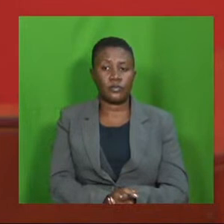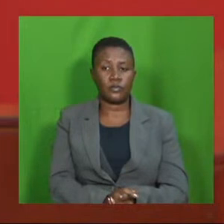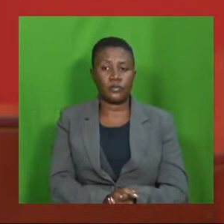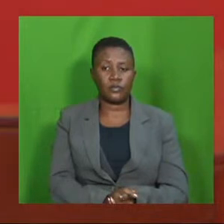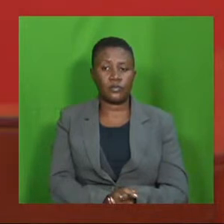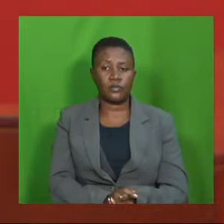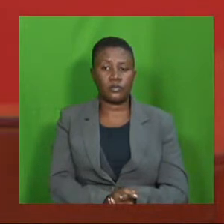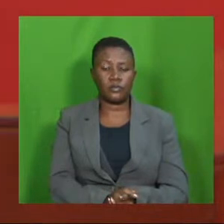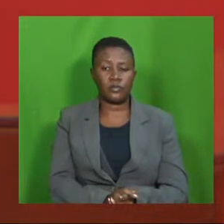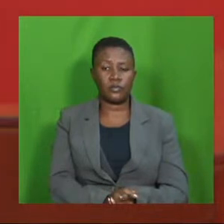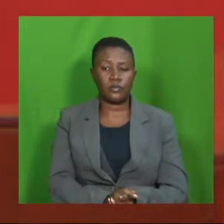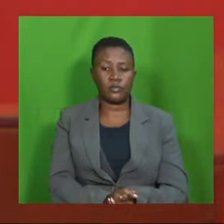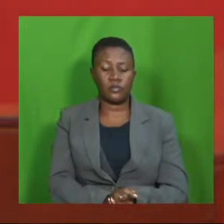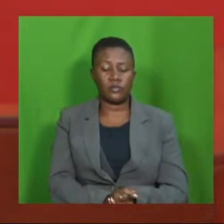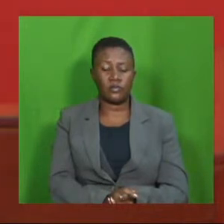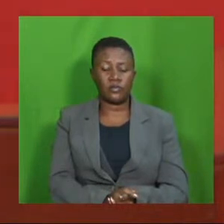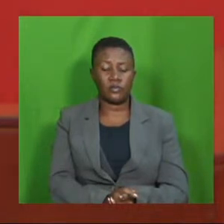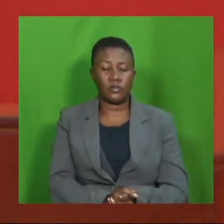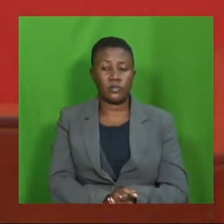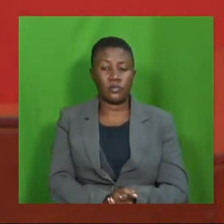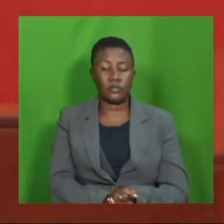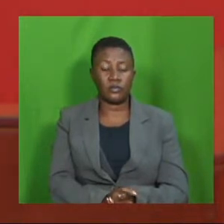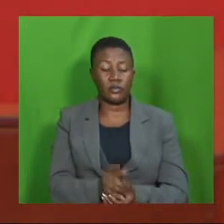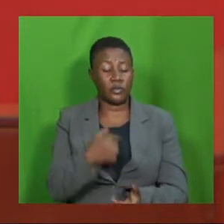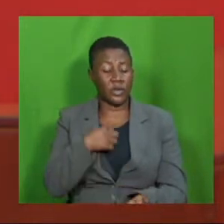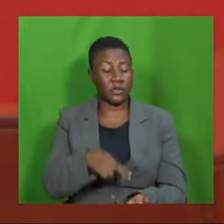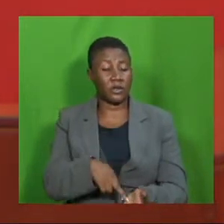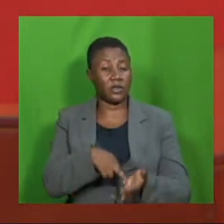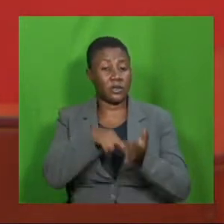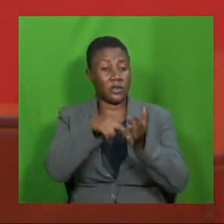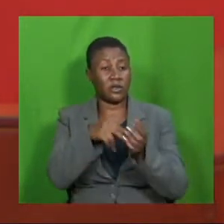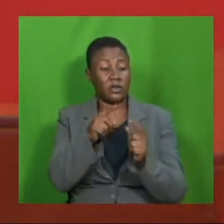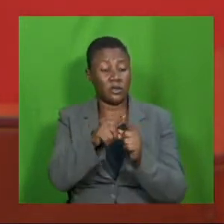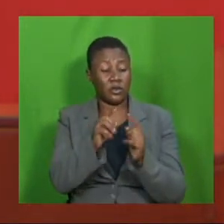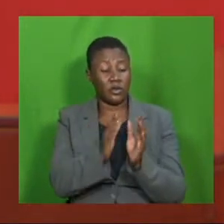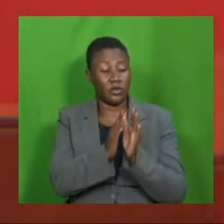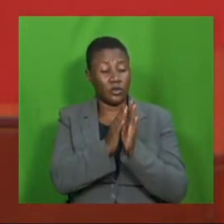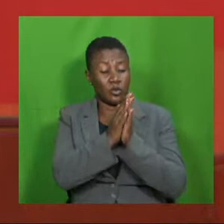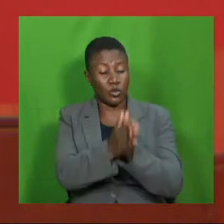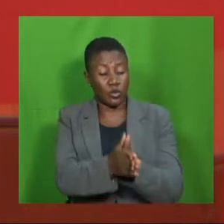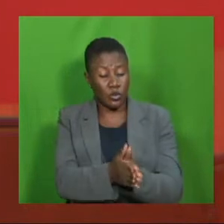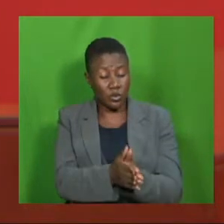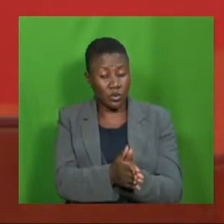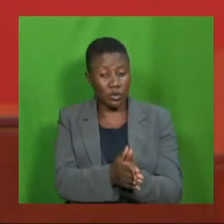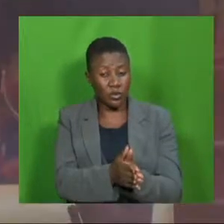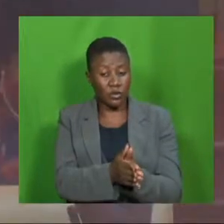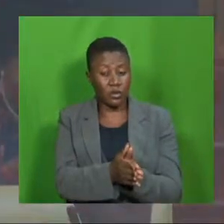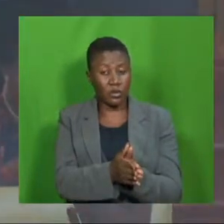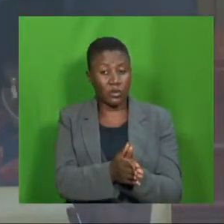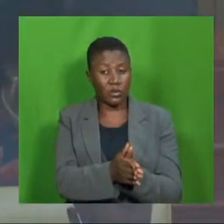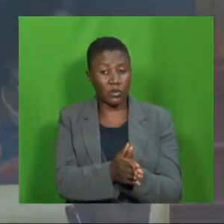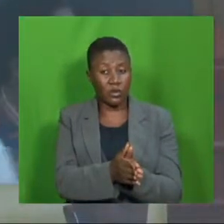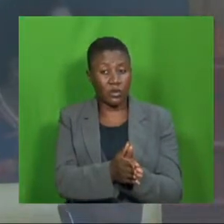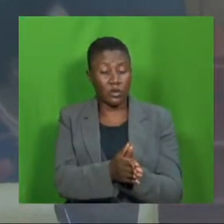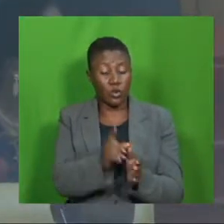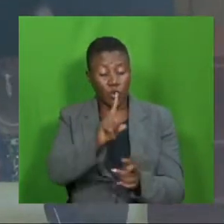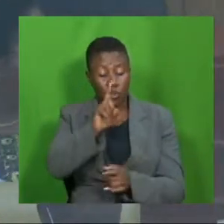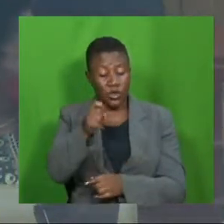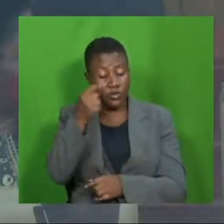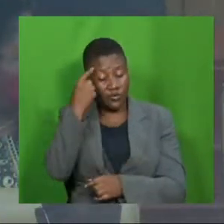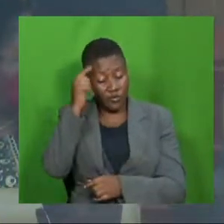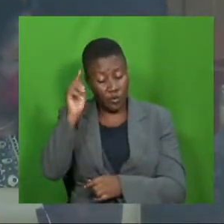I rise to ask a question on behalf of the member for Tema East.